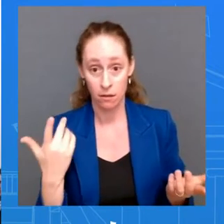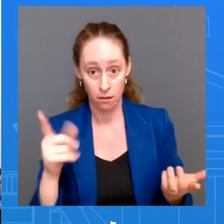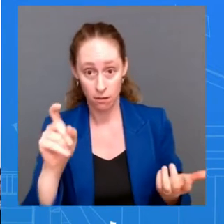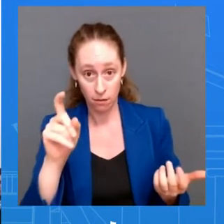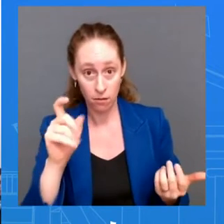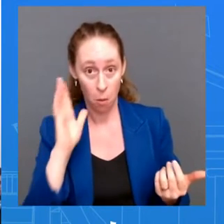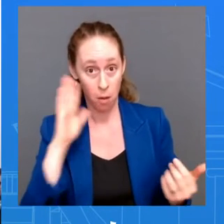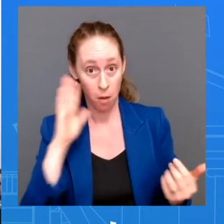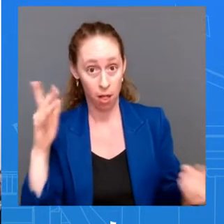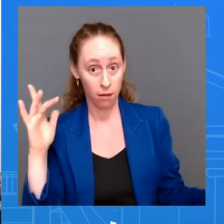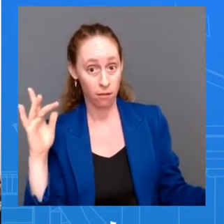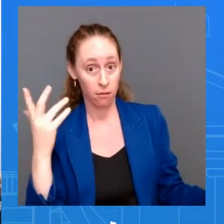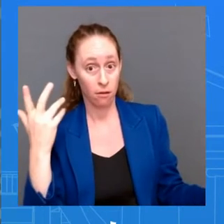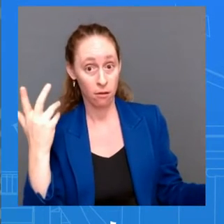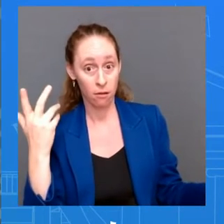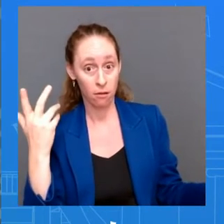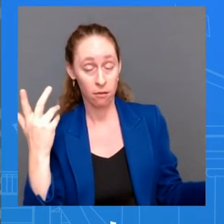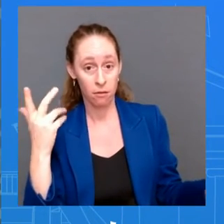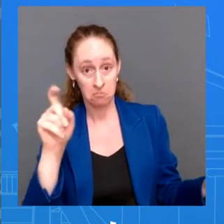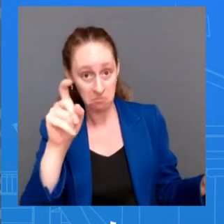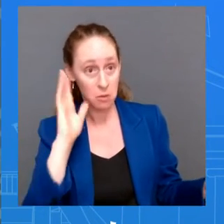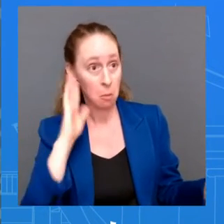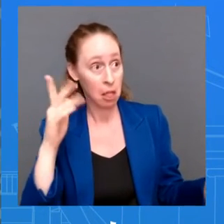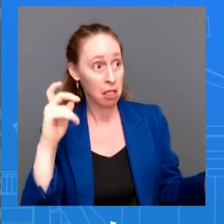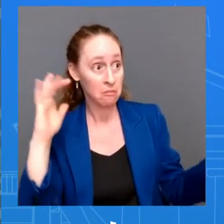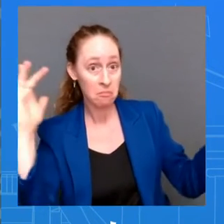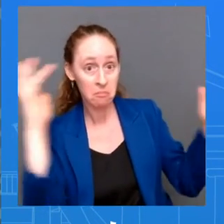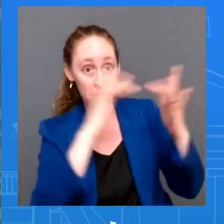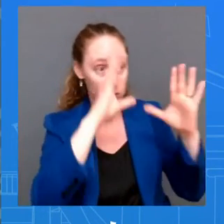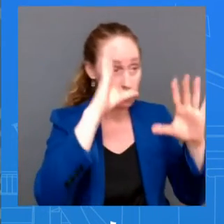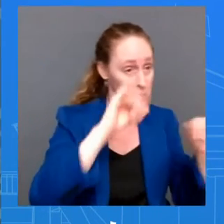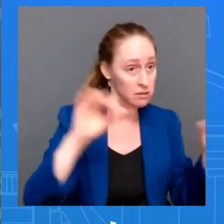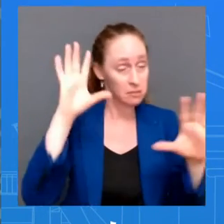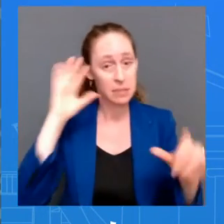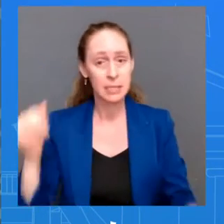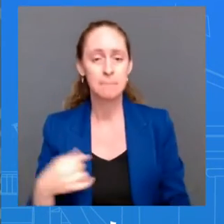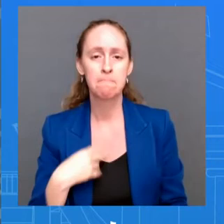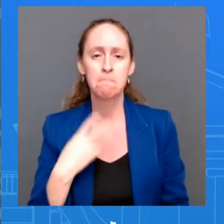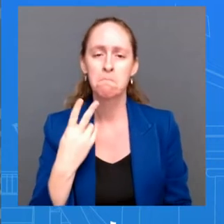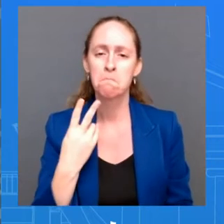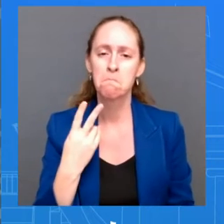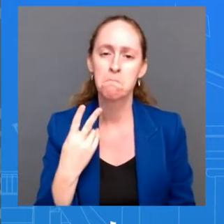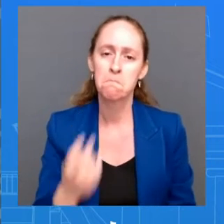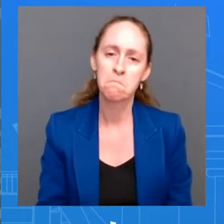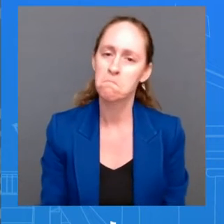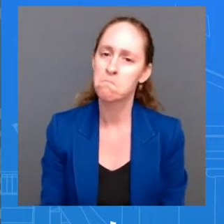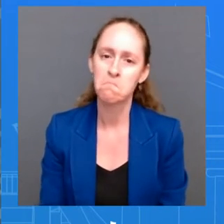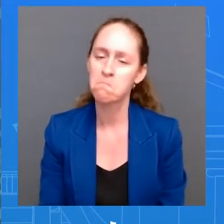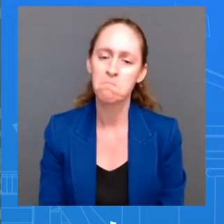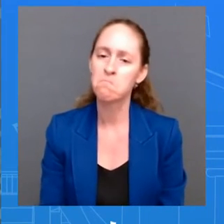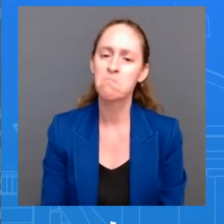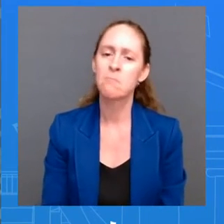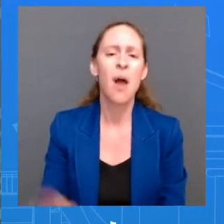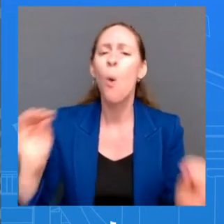there's nothing for you to announce. But no, it's not even there's nothing for me to announce. We do not have a plan for that at this time.